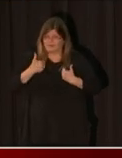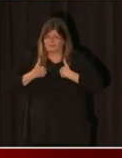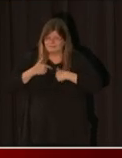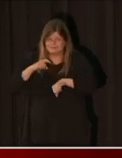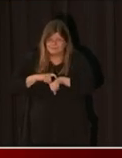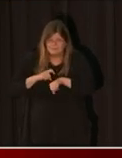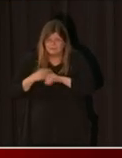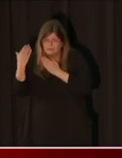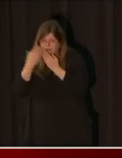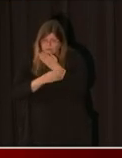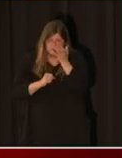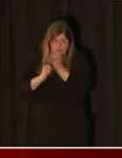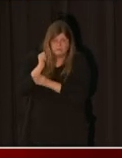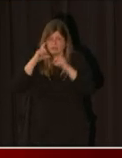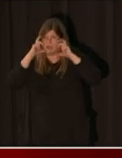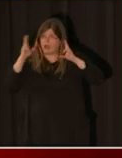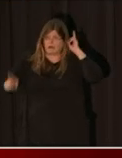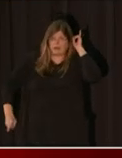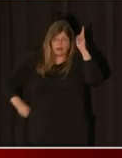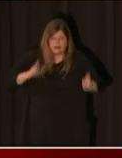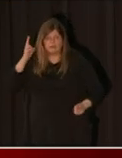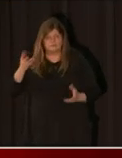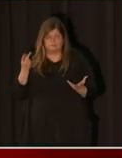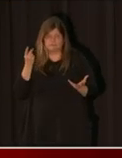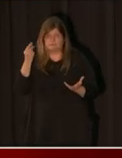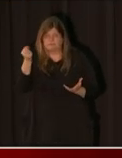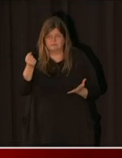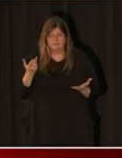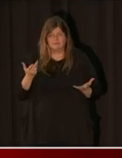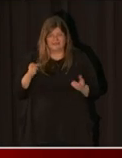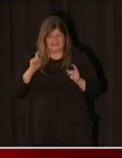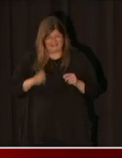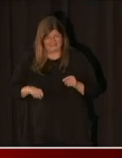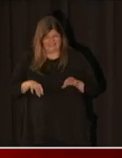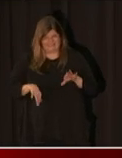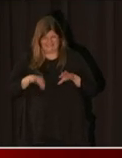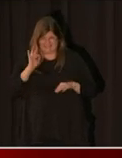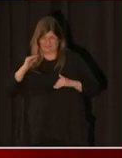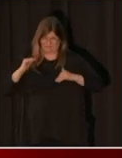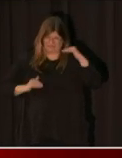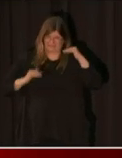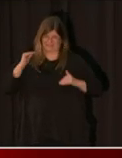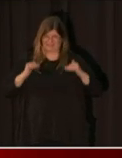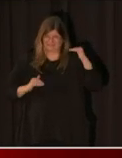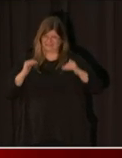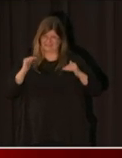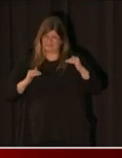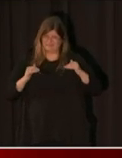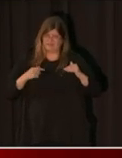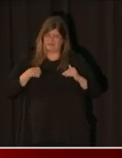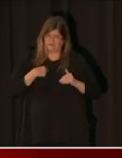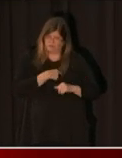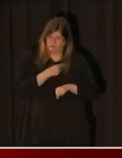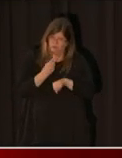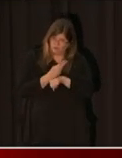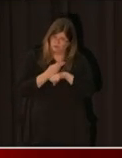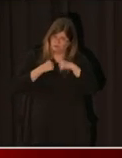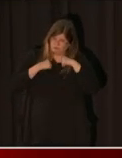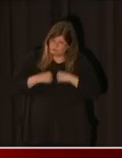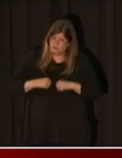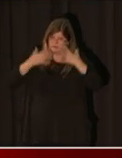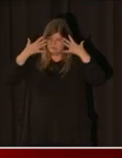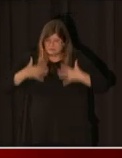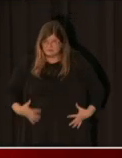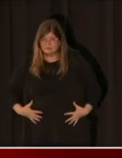the constant wearing of the gear, the protective gear, with the resource and the availability